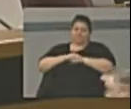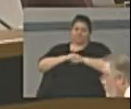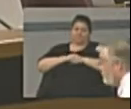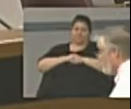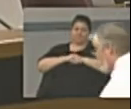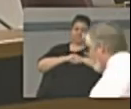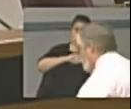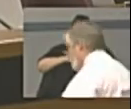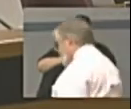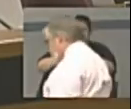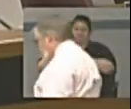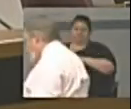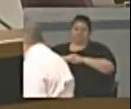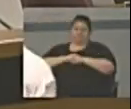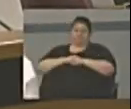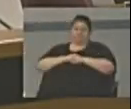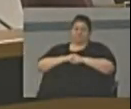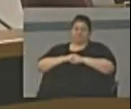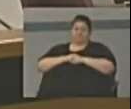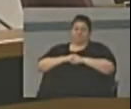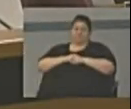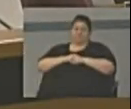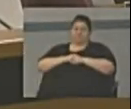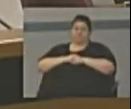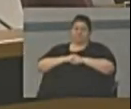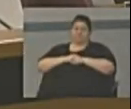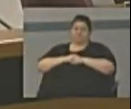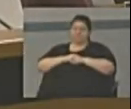Thank you. Is there anyone else wishing to speak on this agenda item?